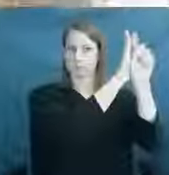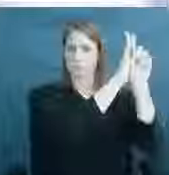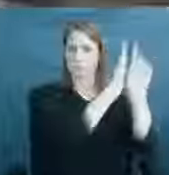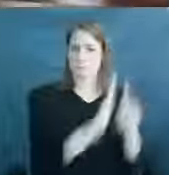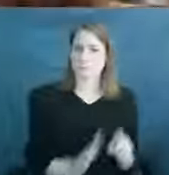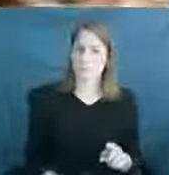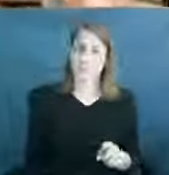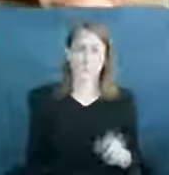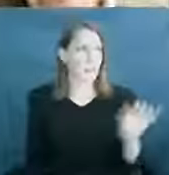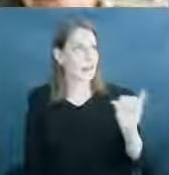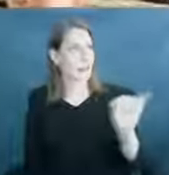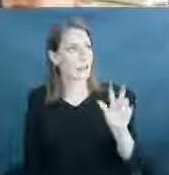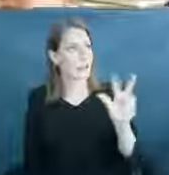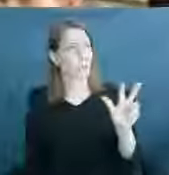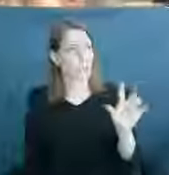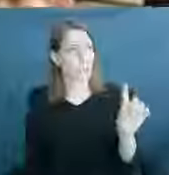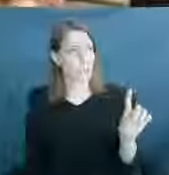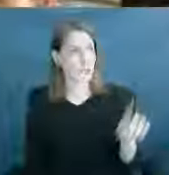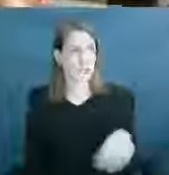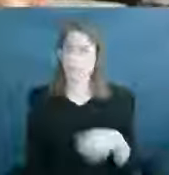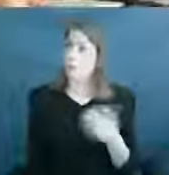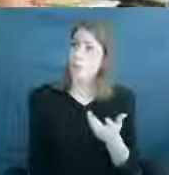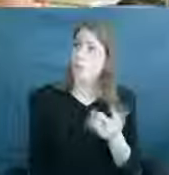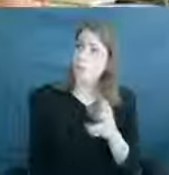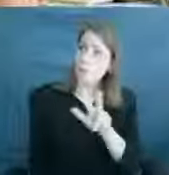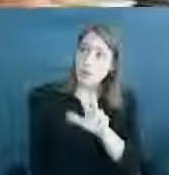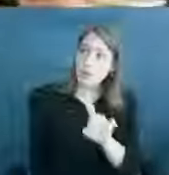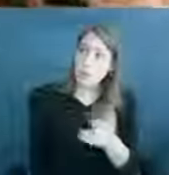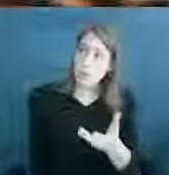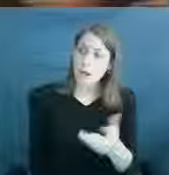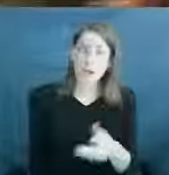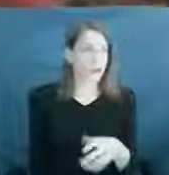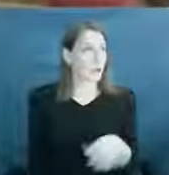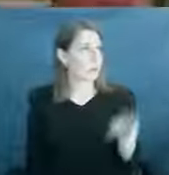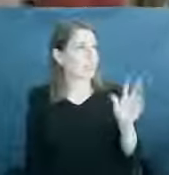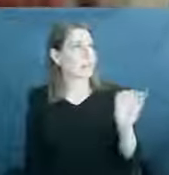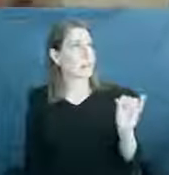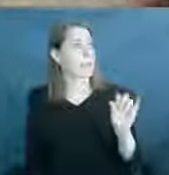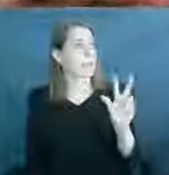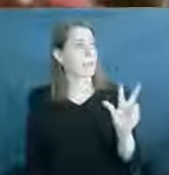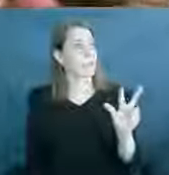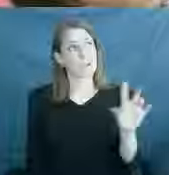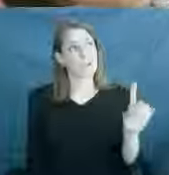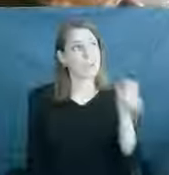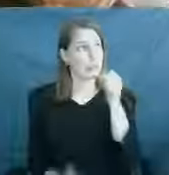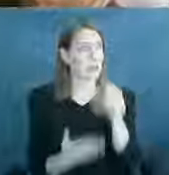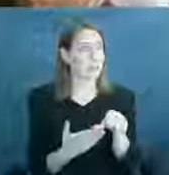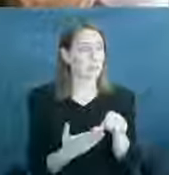front, please? Diagonal. What's... Yes? Is it like a 3D...